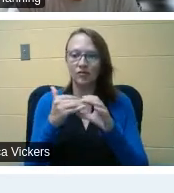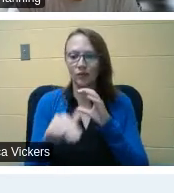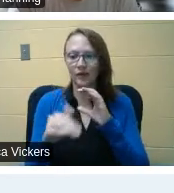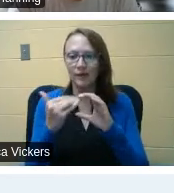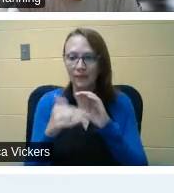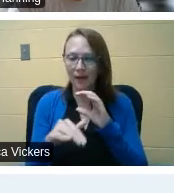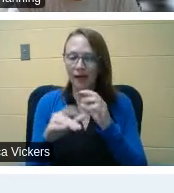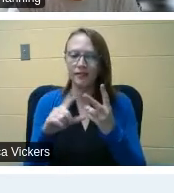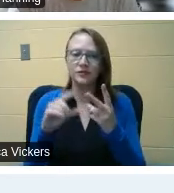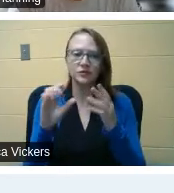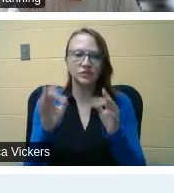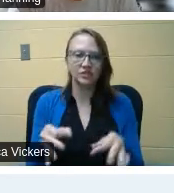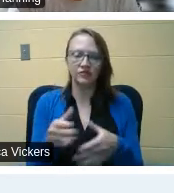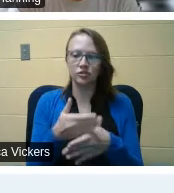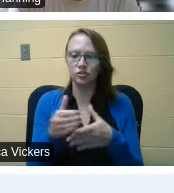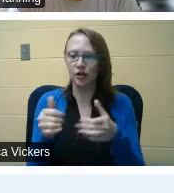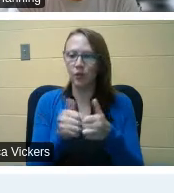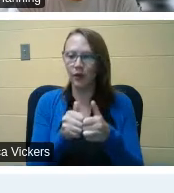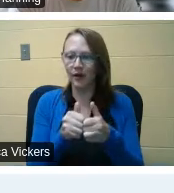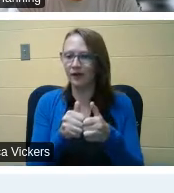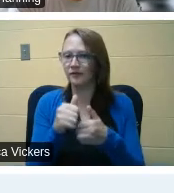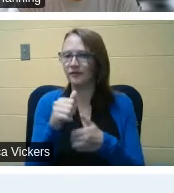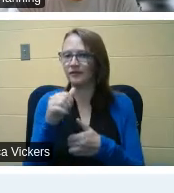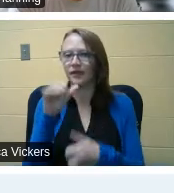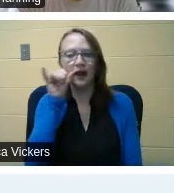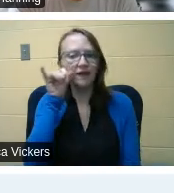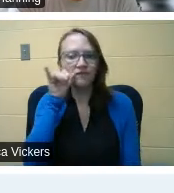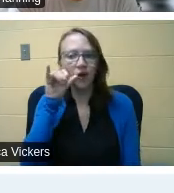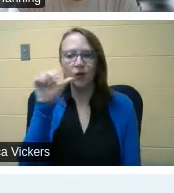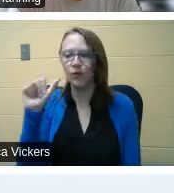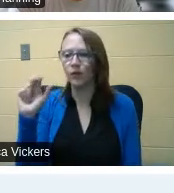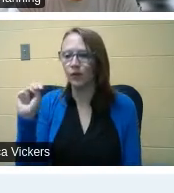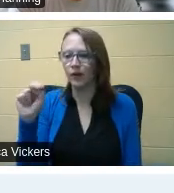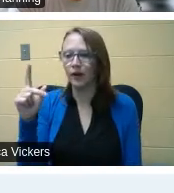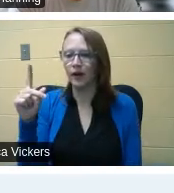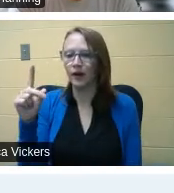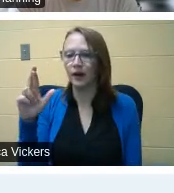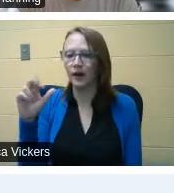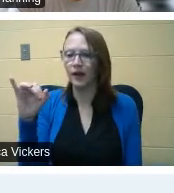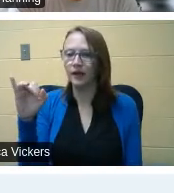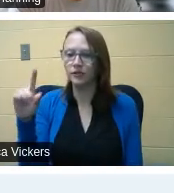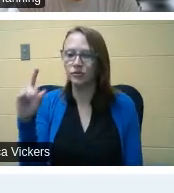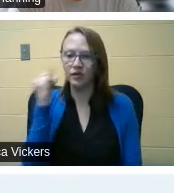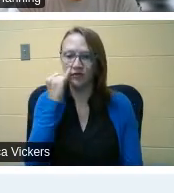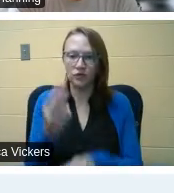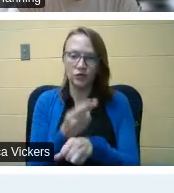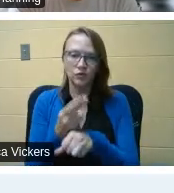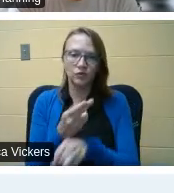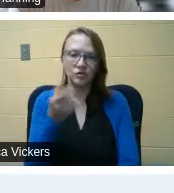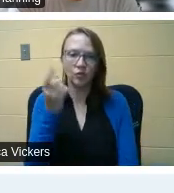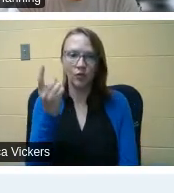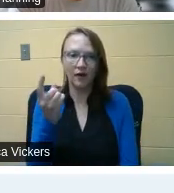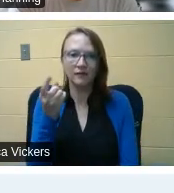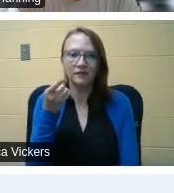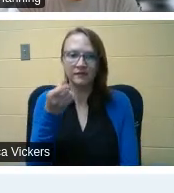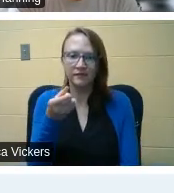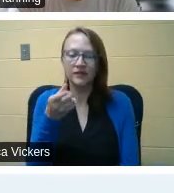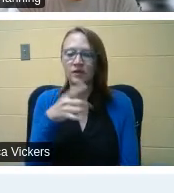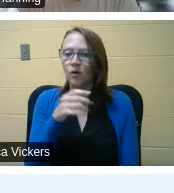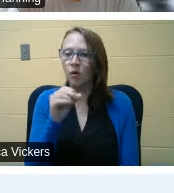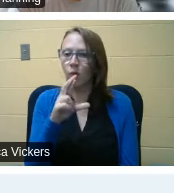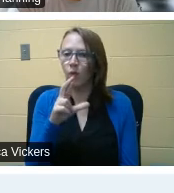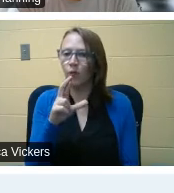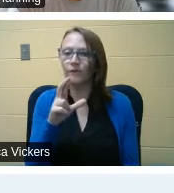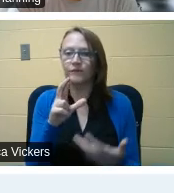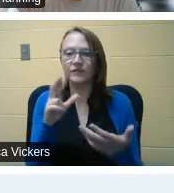share between like an iPhone and an Android if you use one of these platforms. And if you are sharing via the same sort